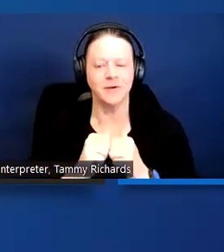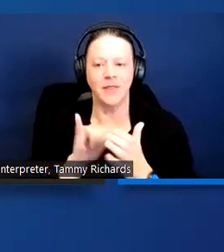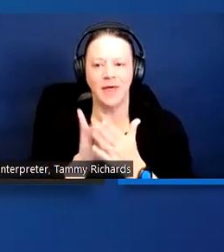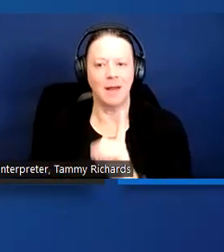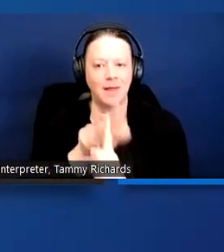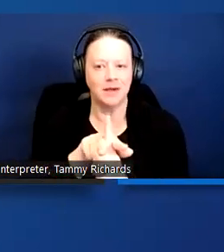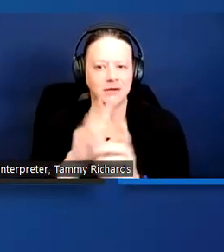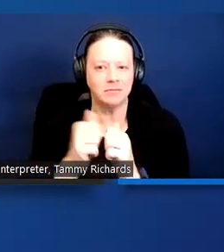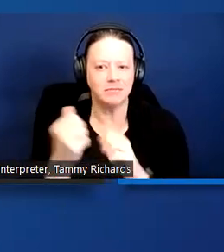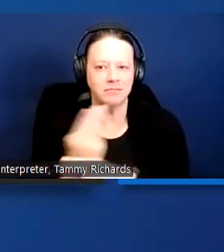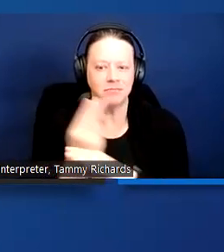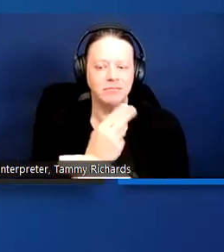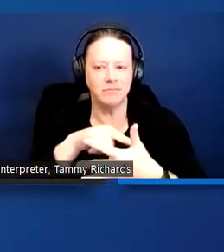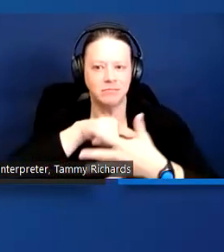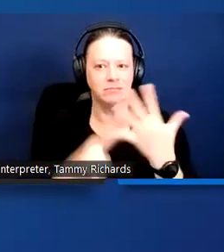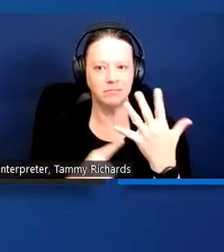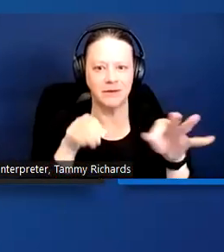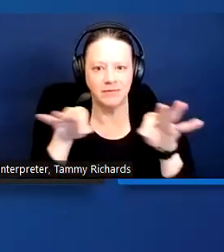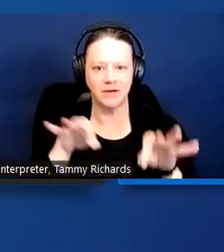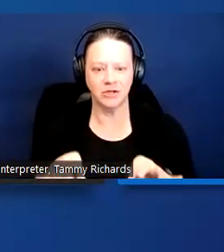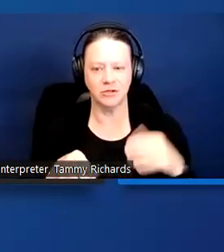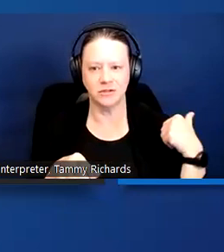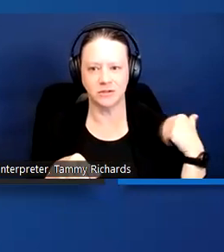of these definitions, and the